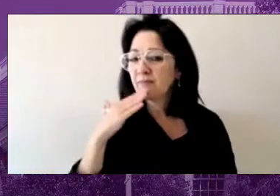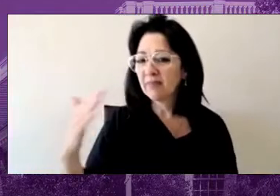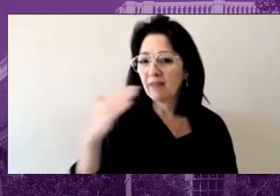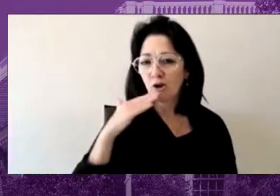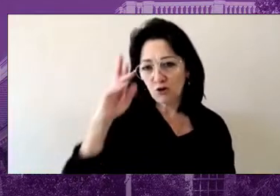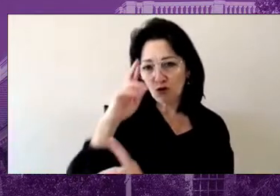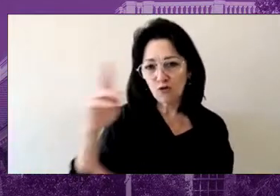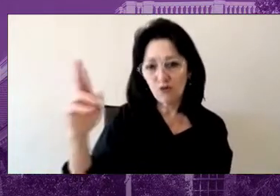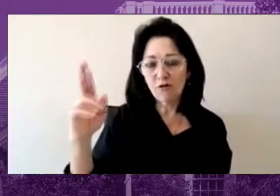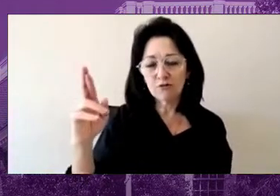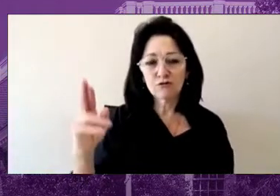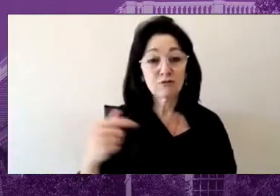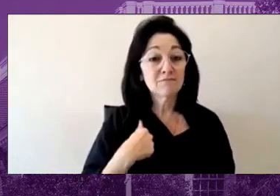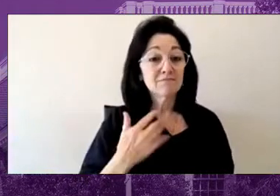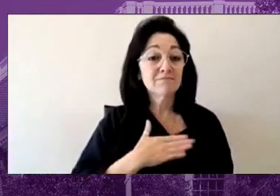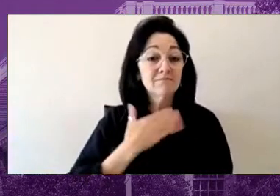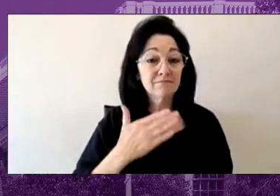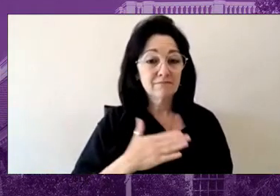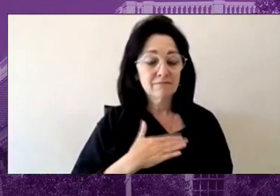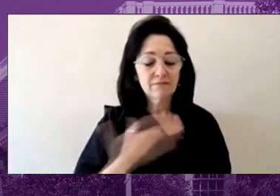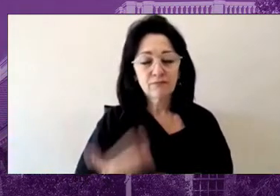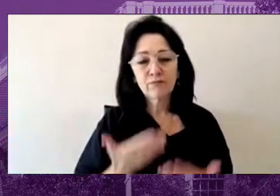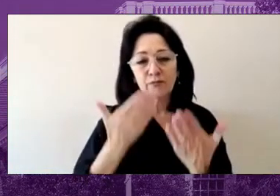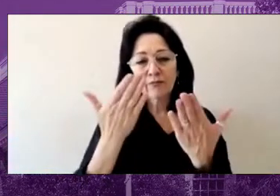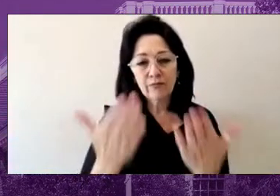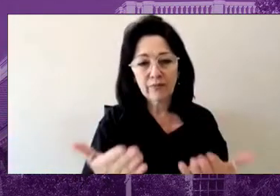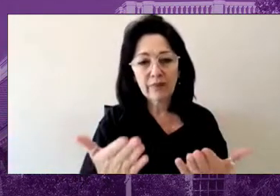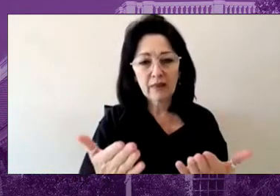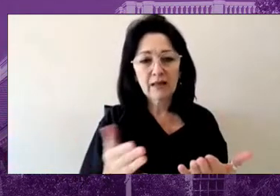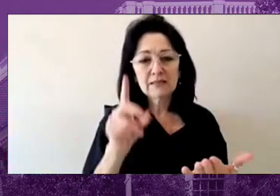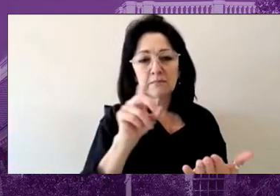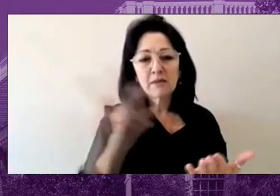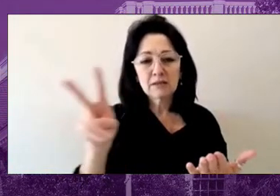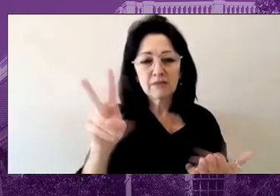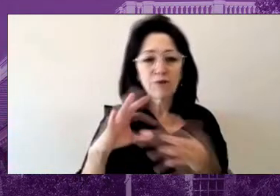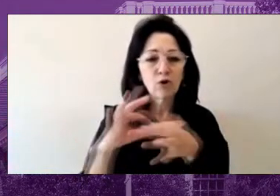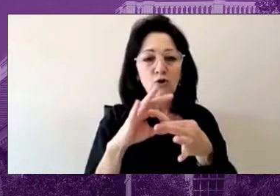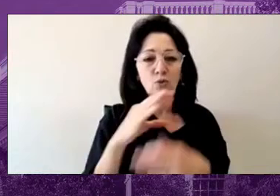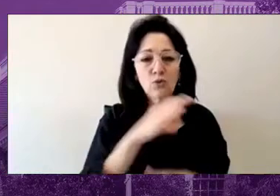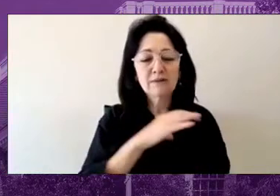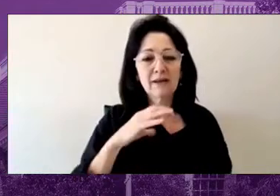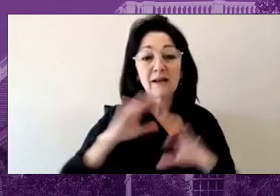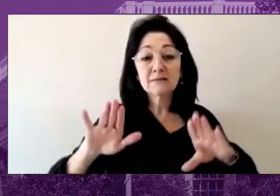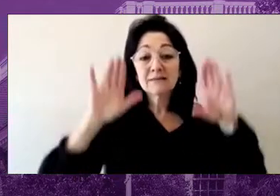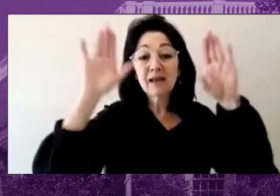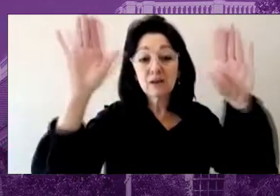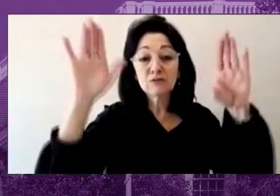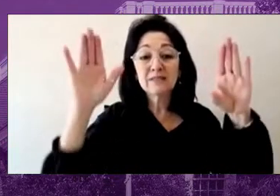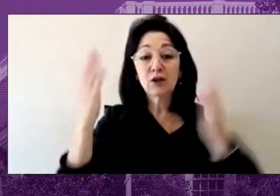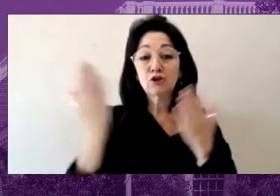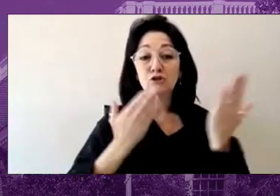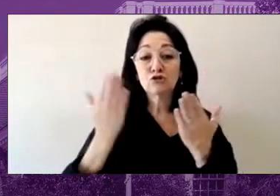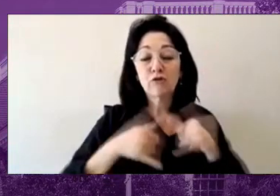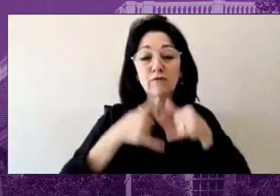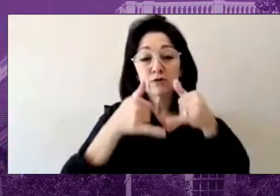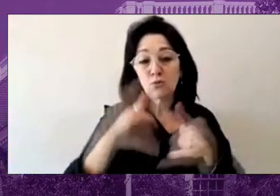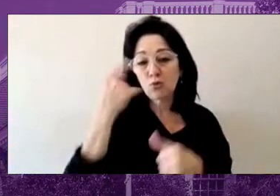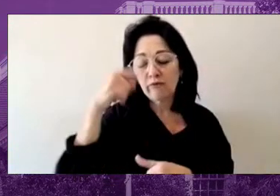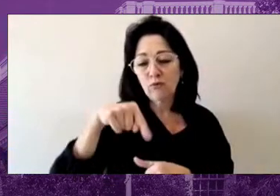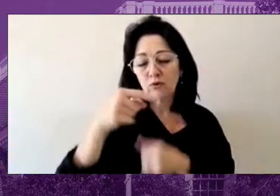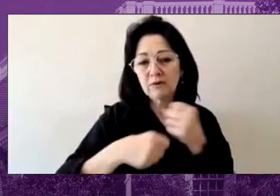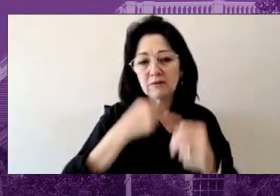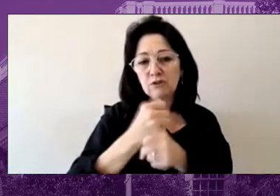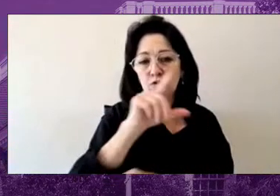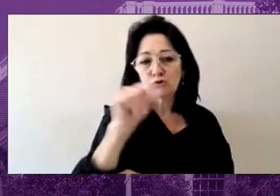to present the recipients of the Domestic Violence Coordinating Council's Outstanding Service Award for 2021. This year, the